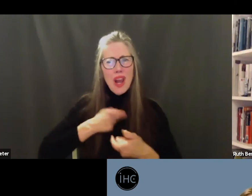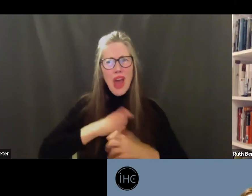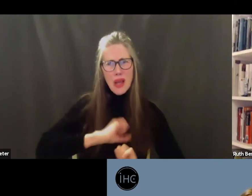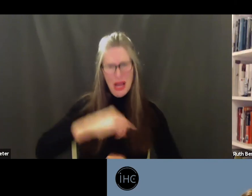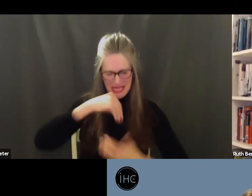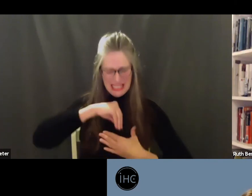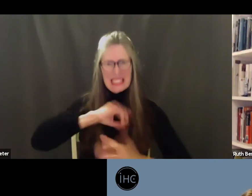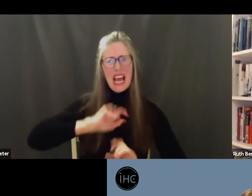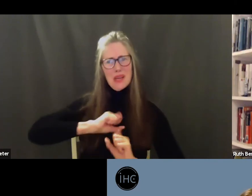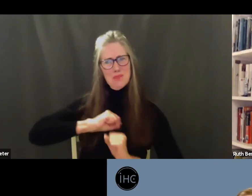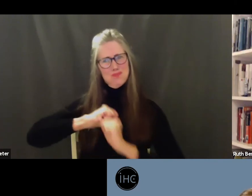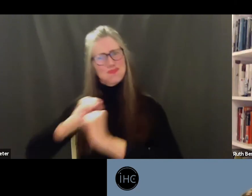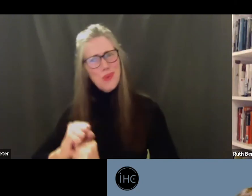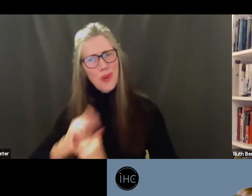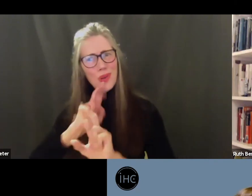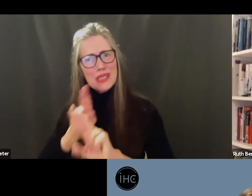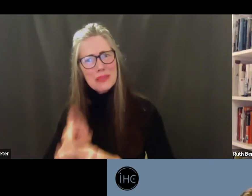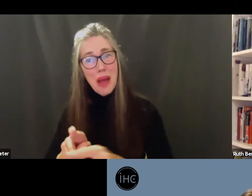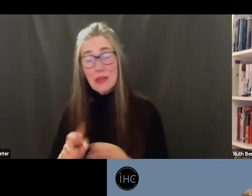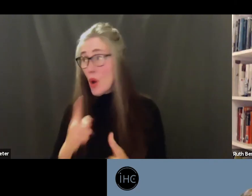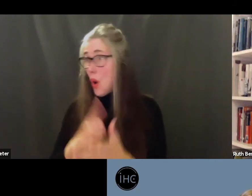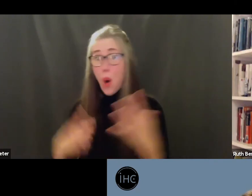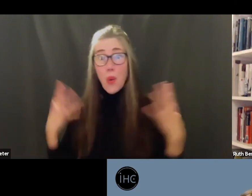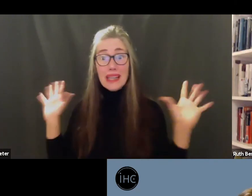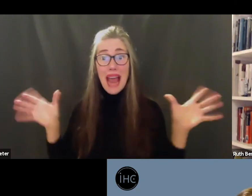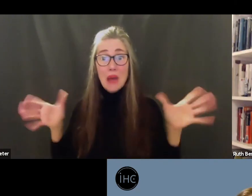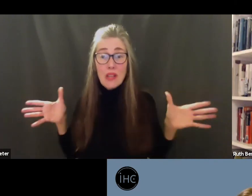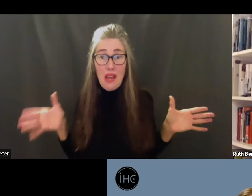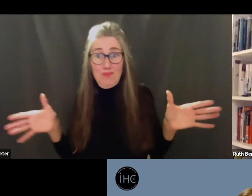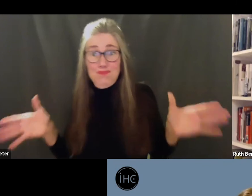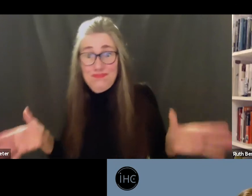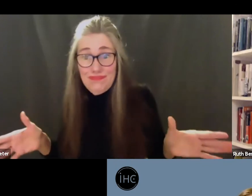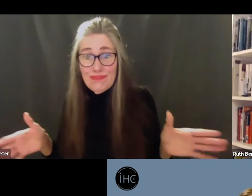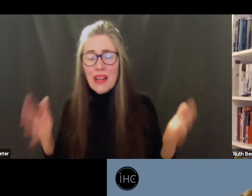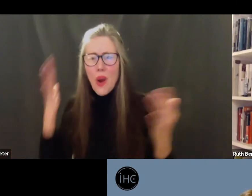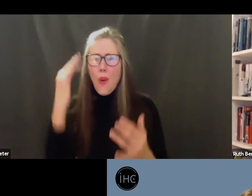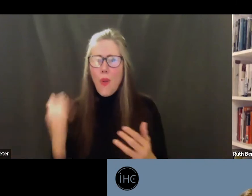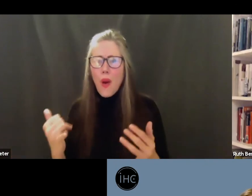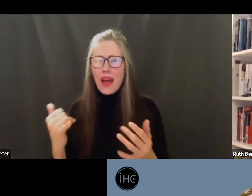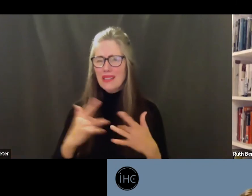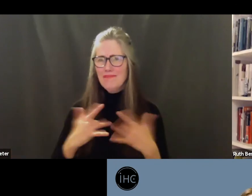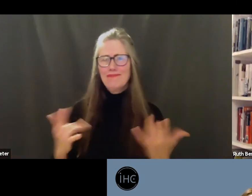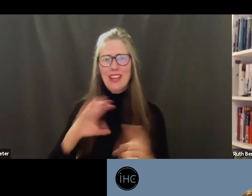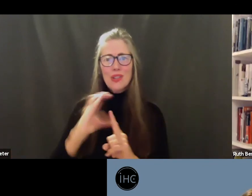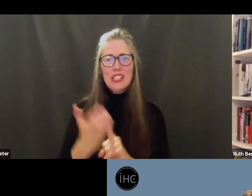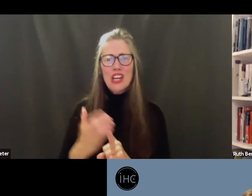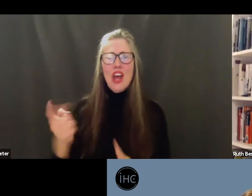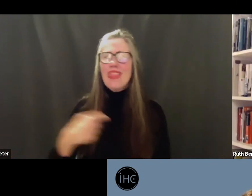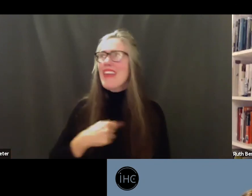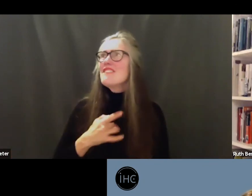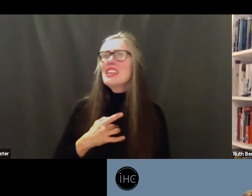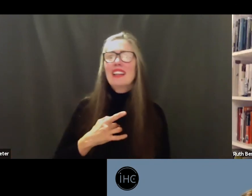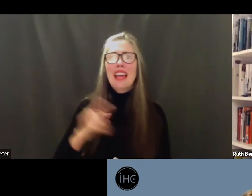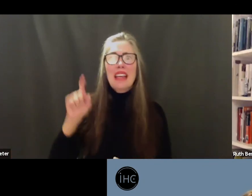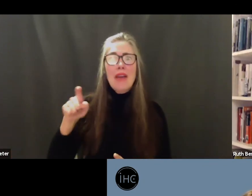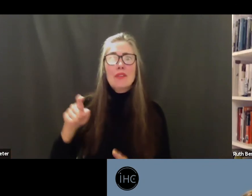is responding, or what outside, what sort of contextually, what are the conditions to hear this call and respond to